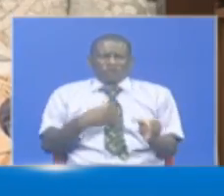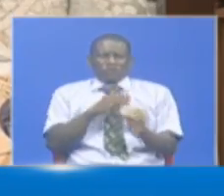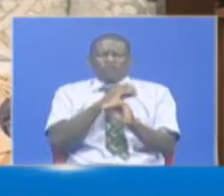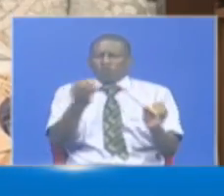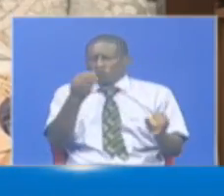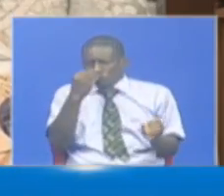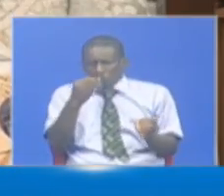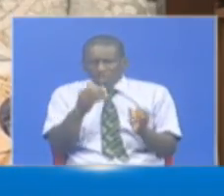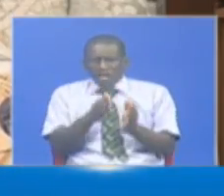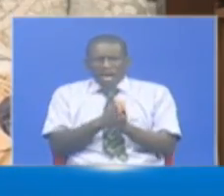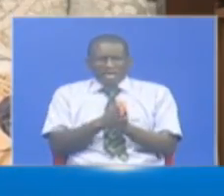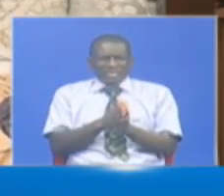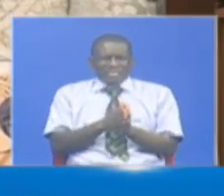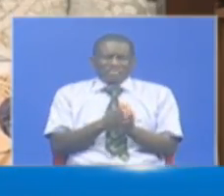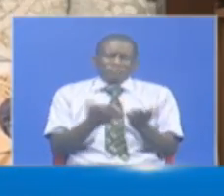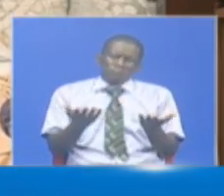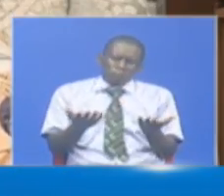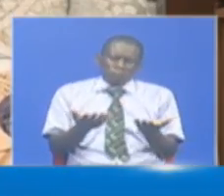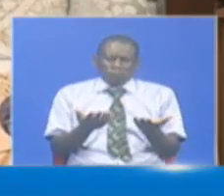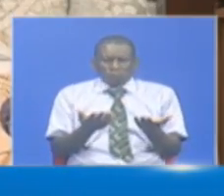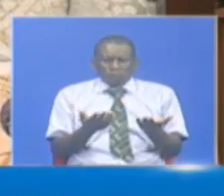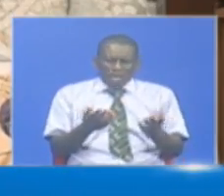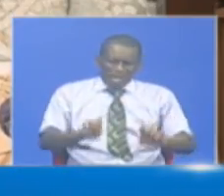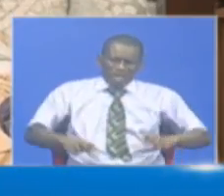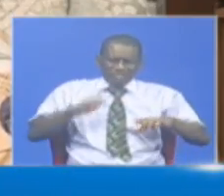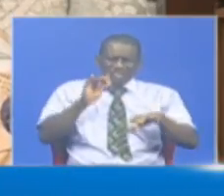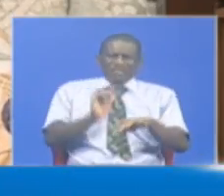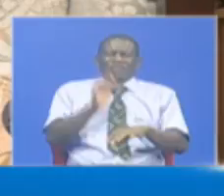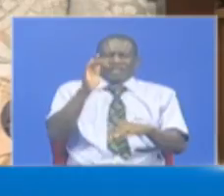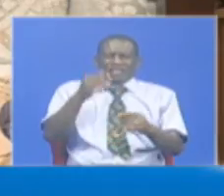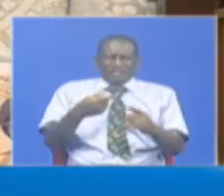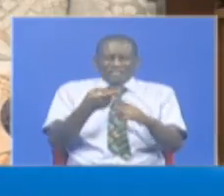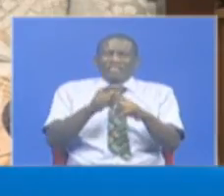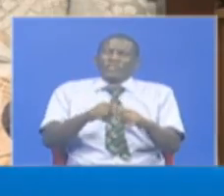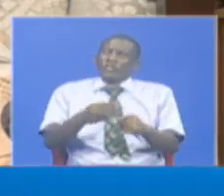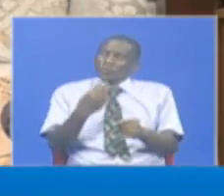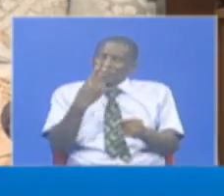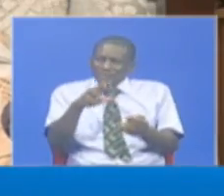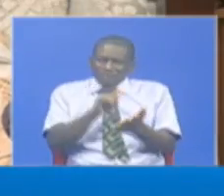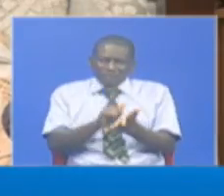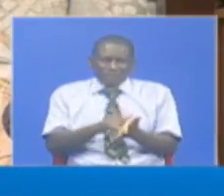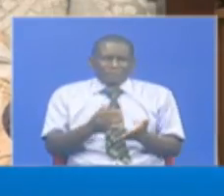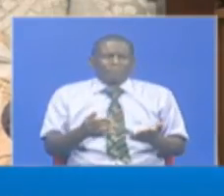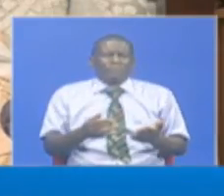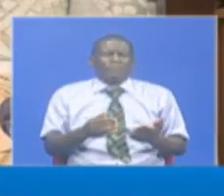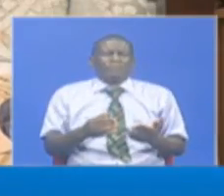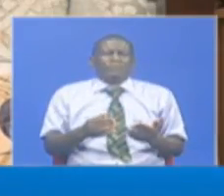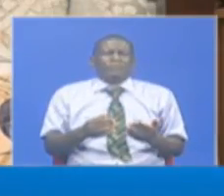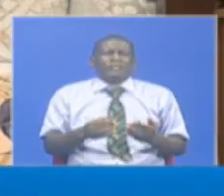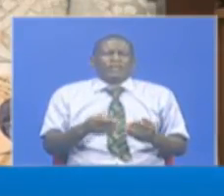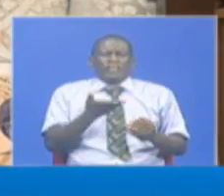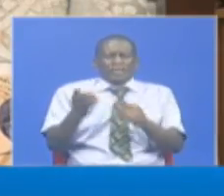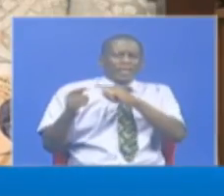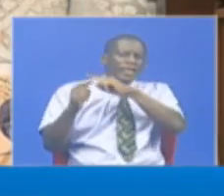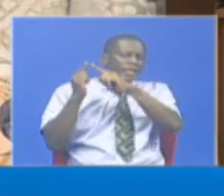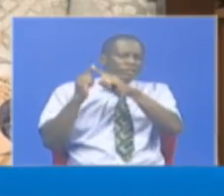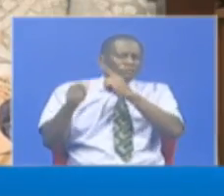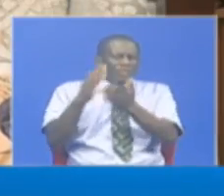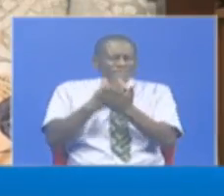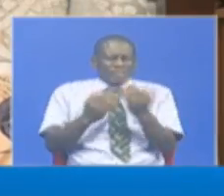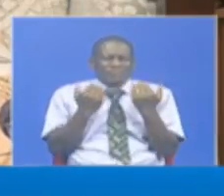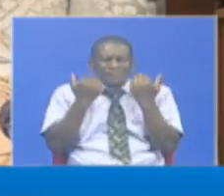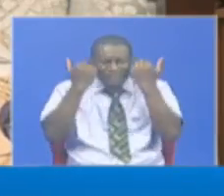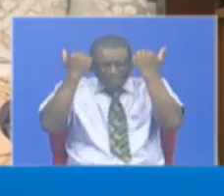and the livelihood is affected. Then you find that they experience some stress,